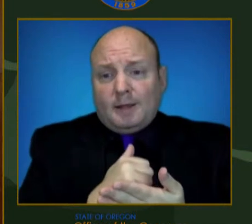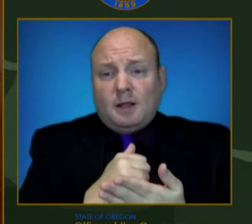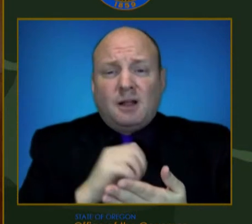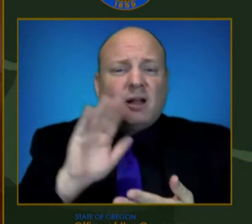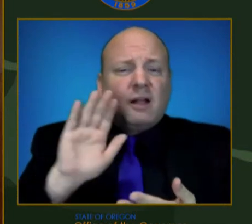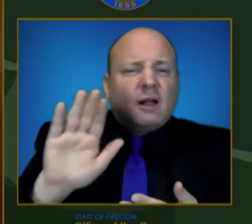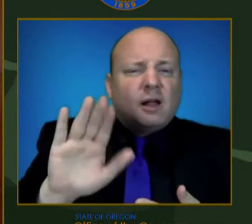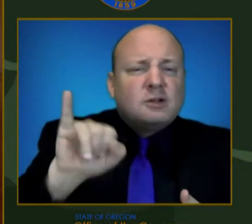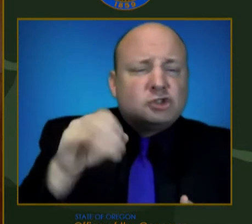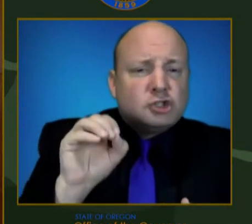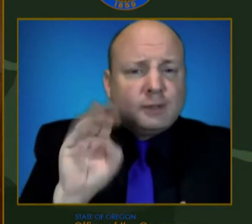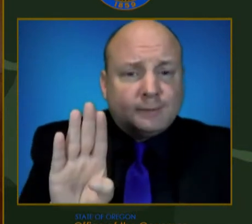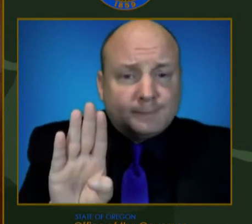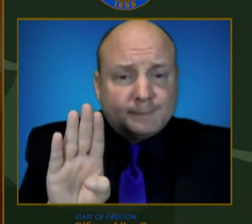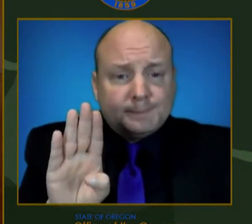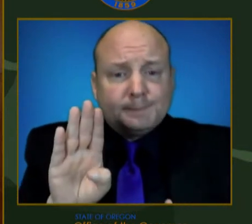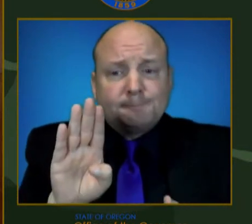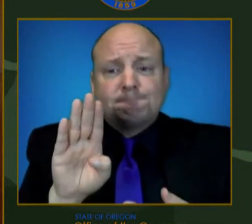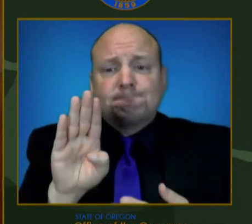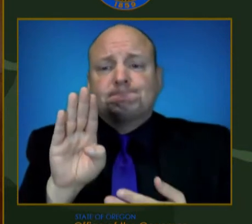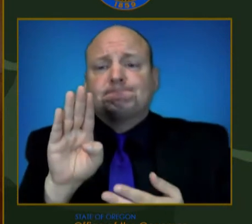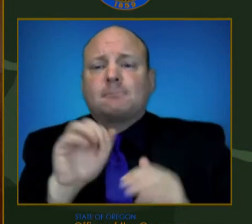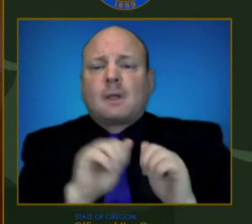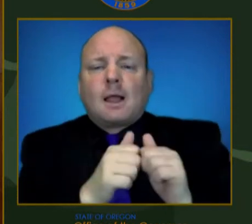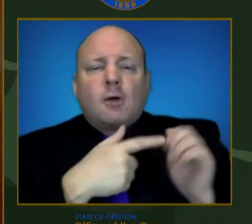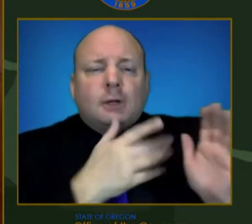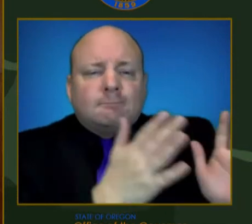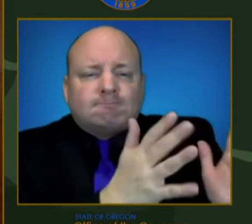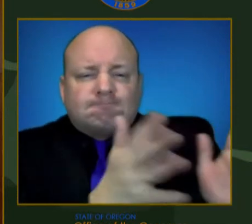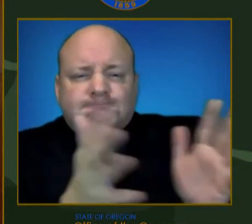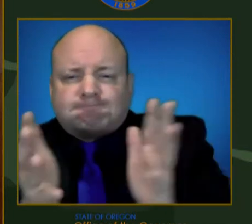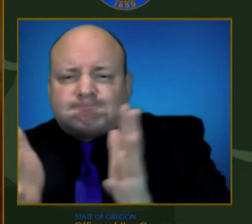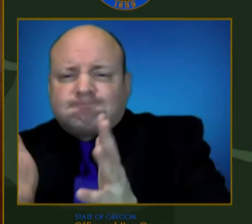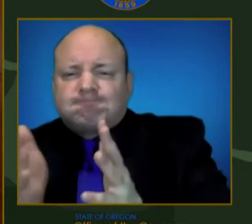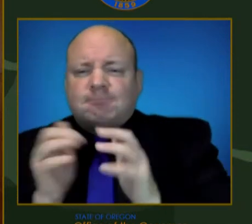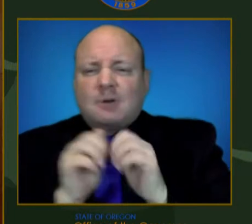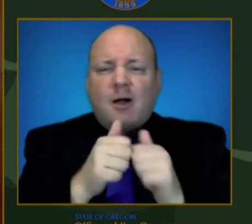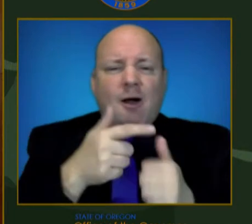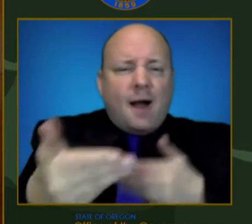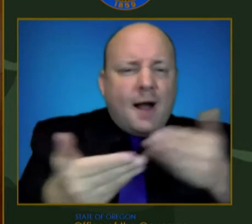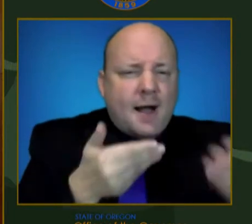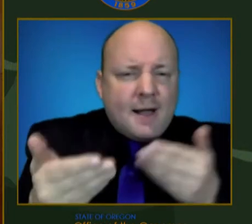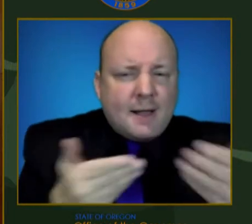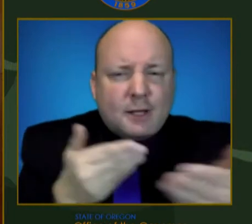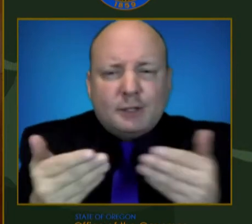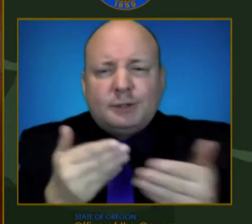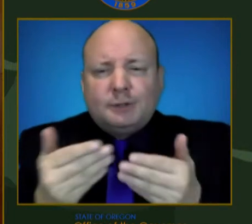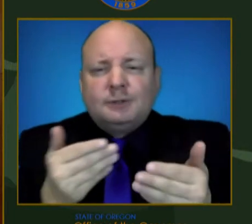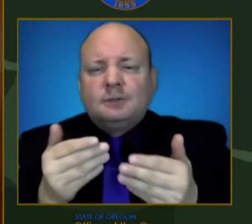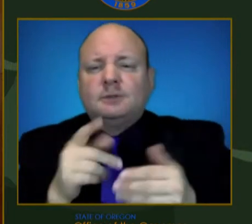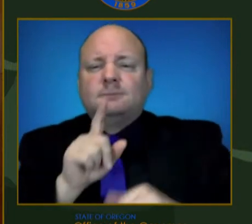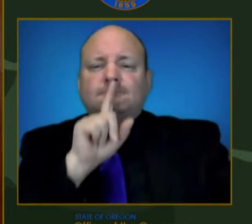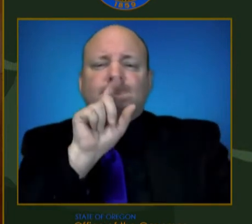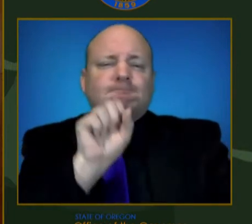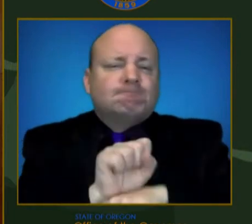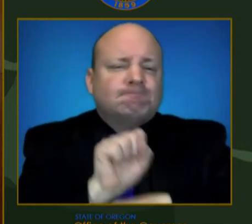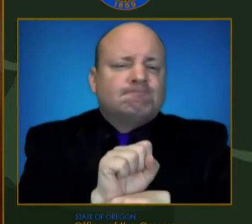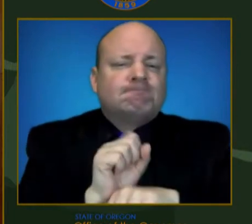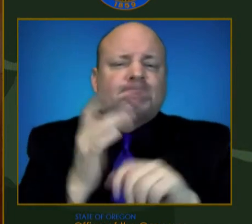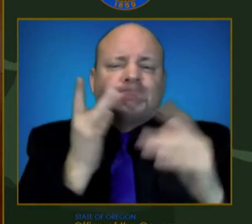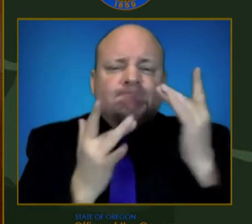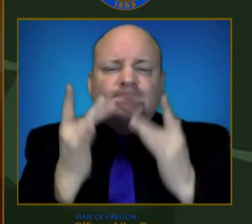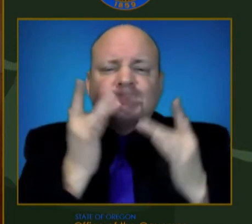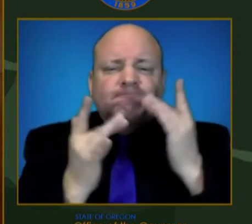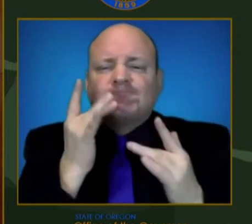single employer I talk to is having a hard time hiring the workers they need. You can literally see and hear this